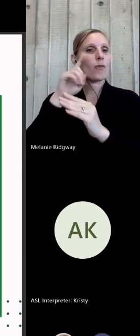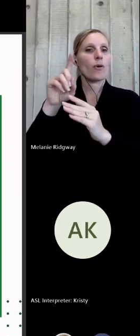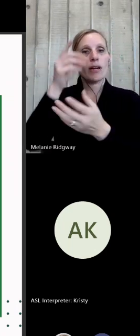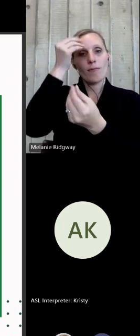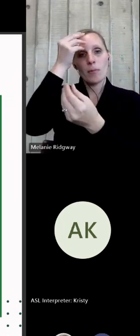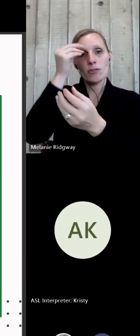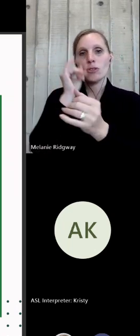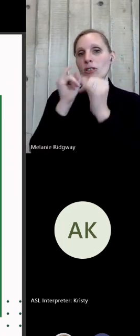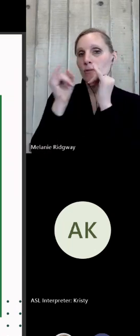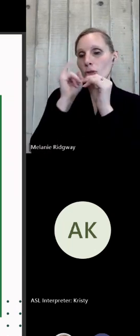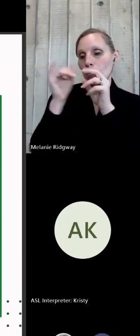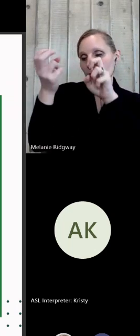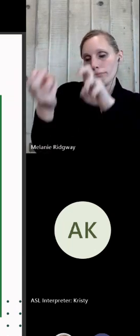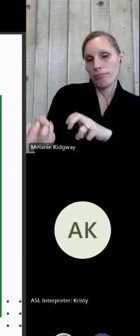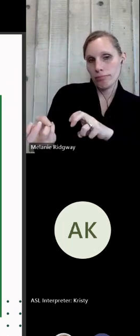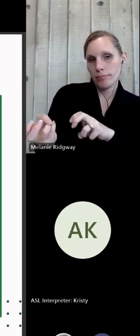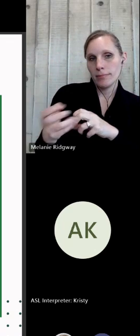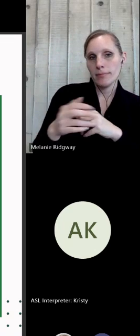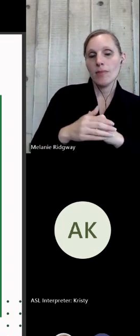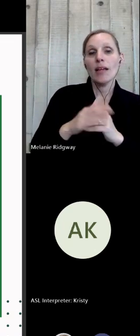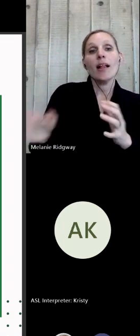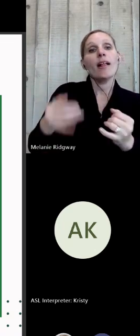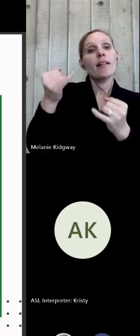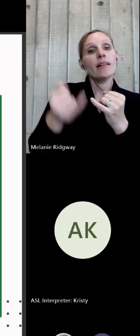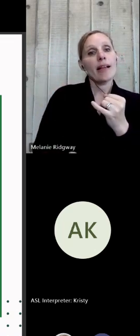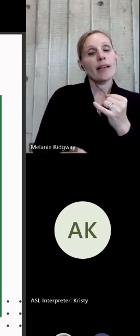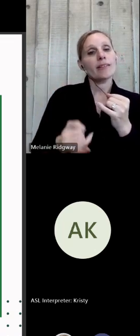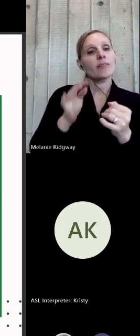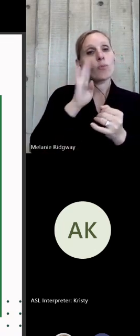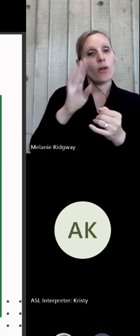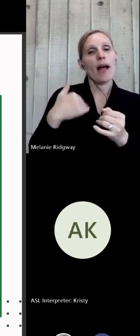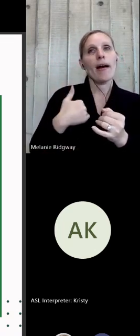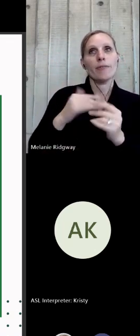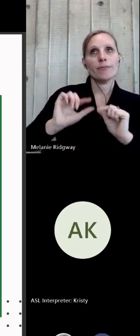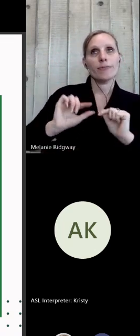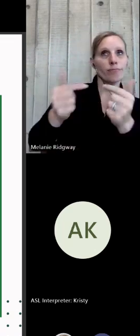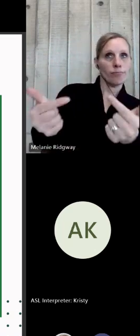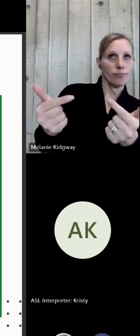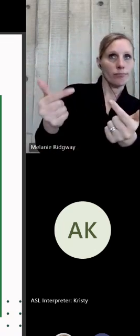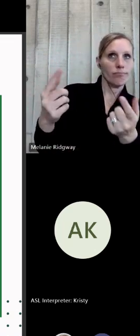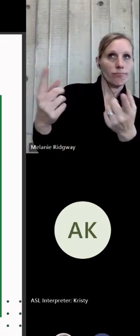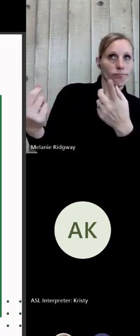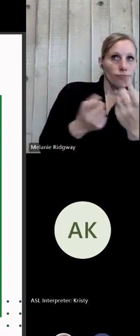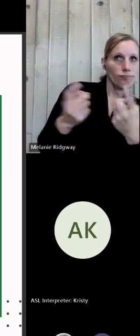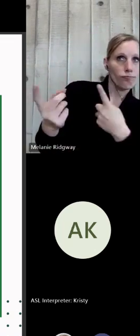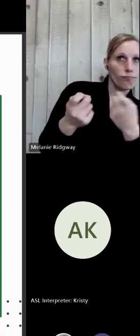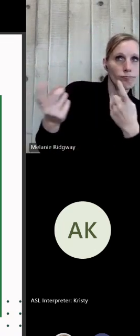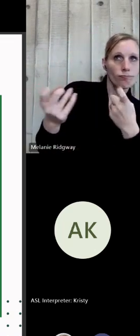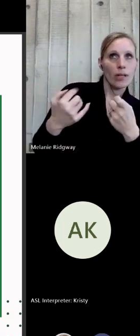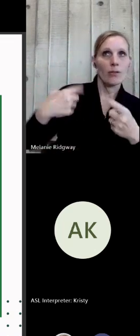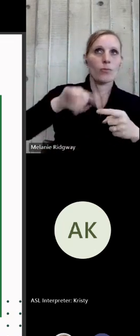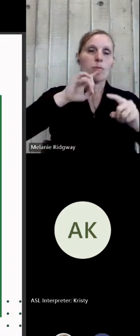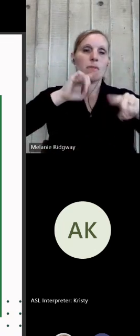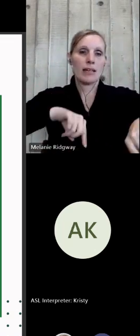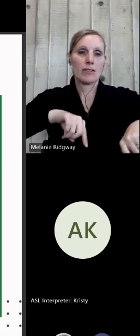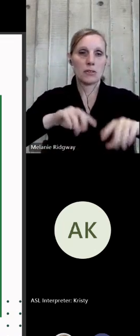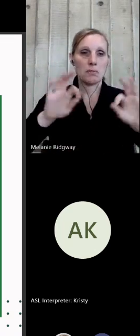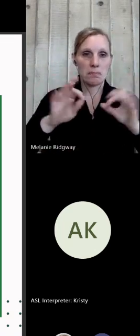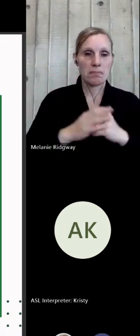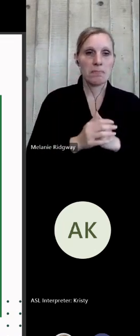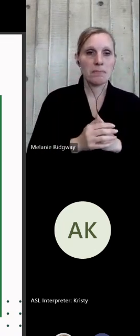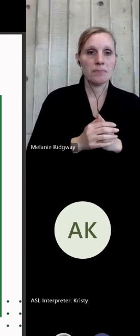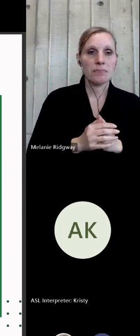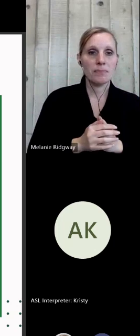informational interview. Finally, you will have opportunities to ask questions. Please